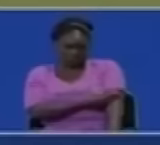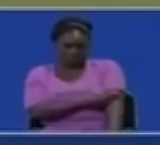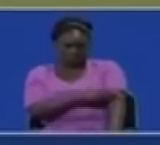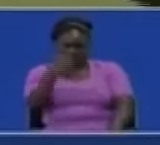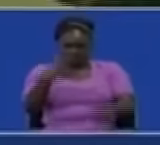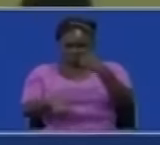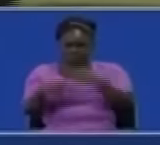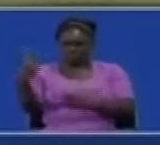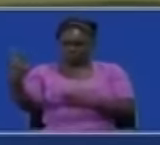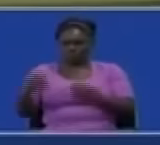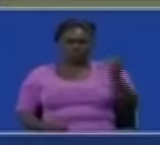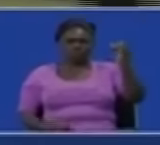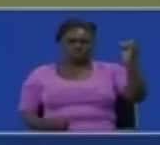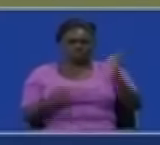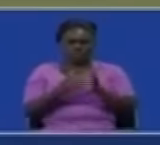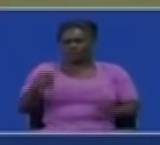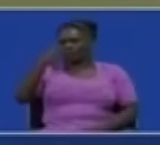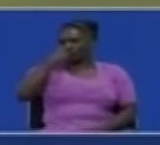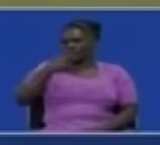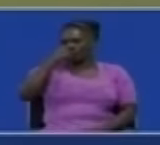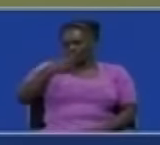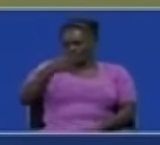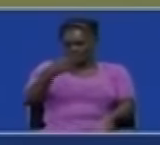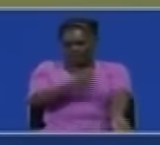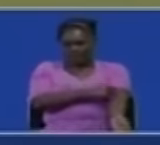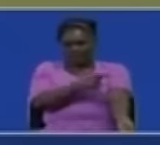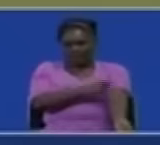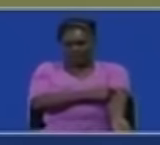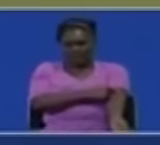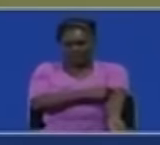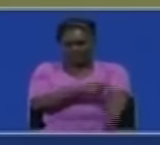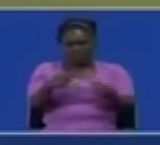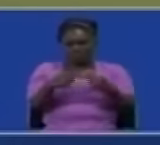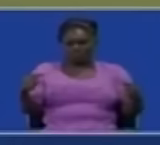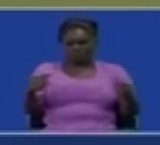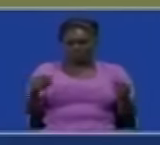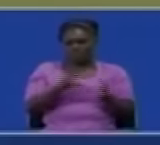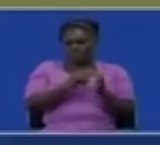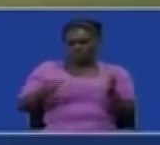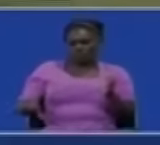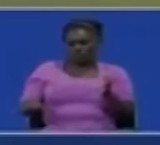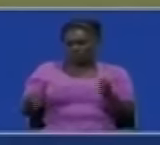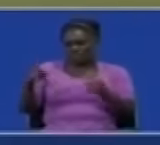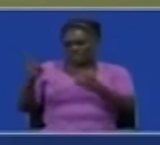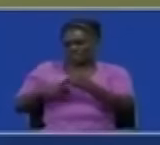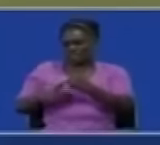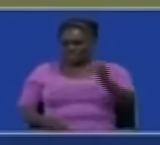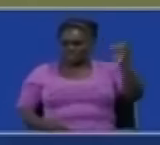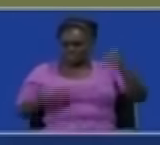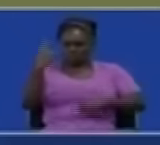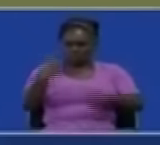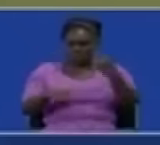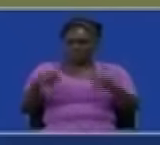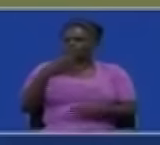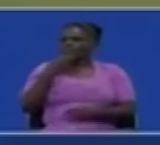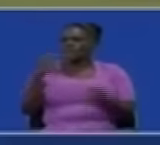with a 2-0 win over Tanzania. Ghana Police were quick to make an arrest of their opponents as they edged Wananchi to a 6-0 win. In the men's